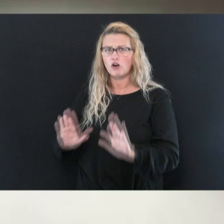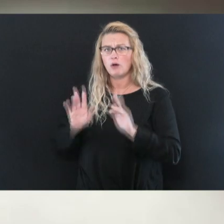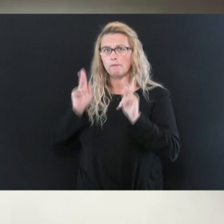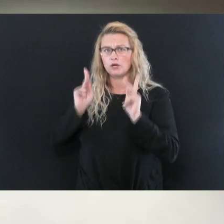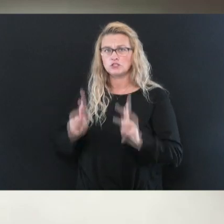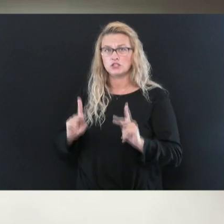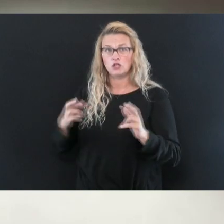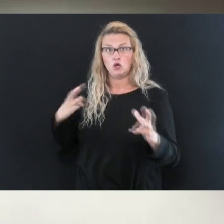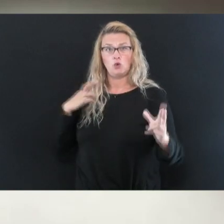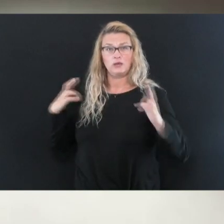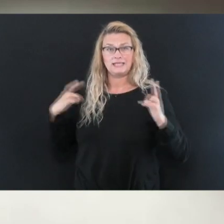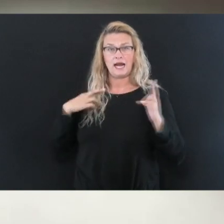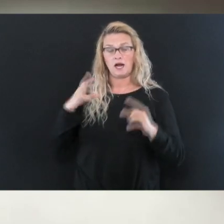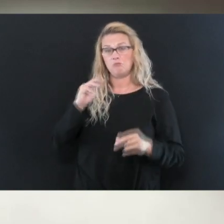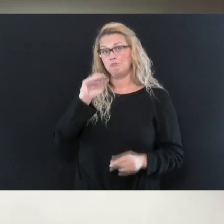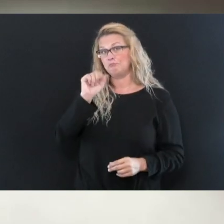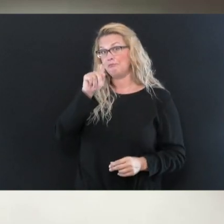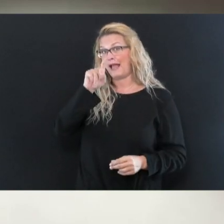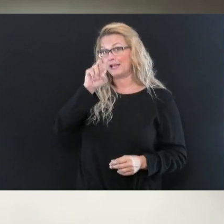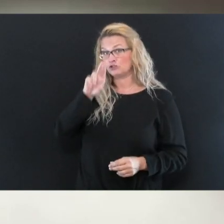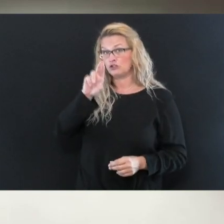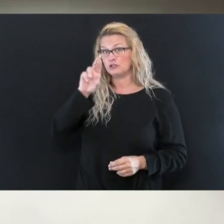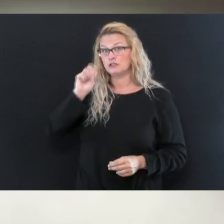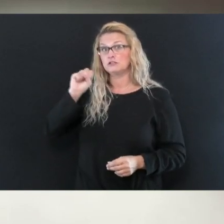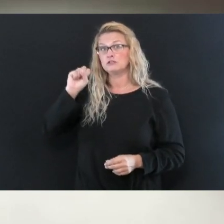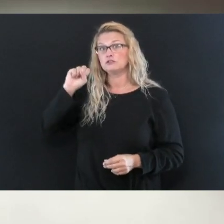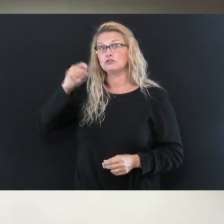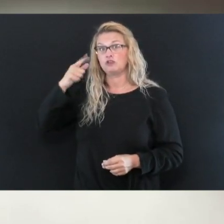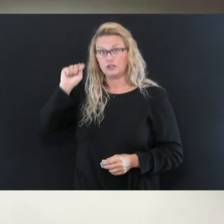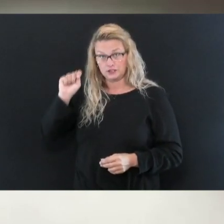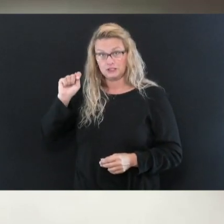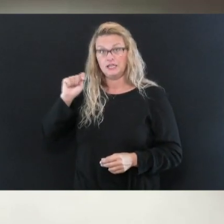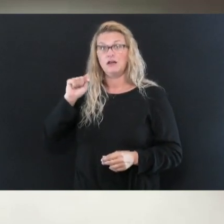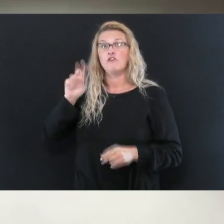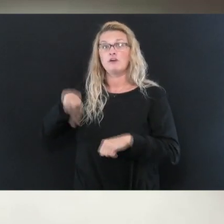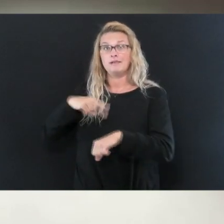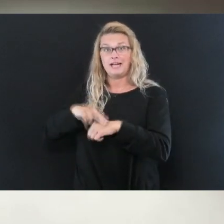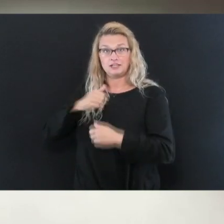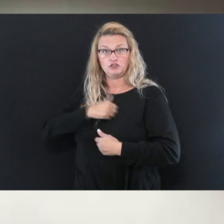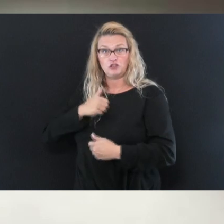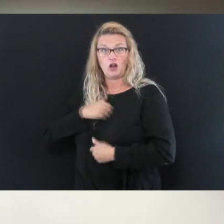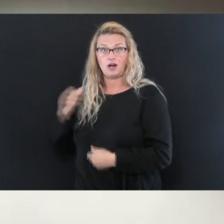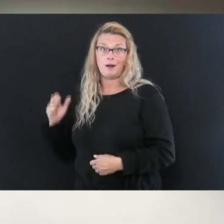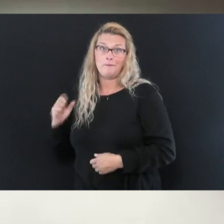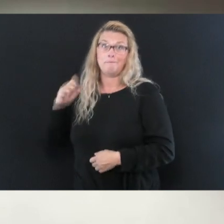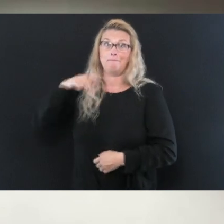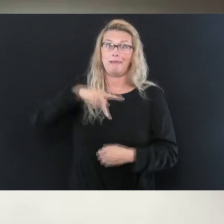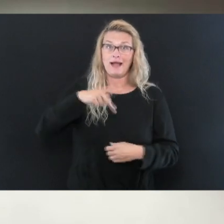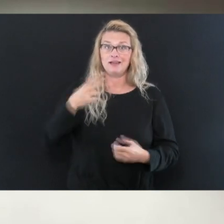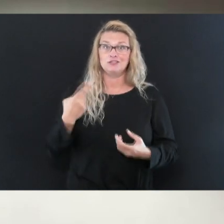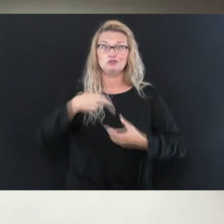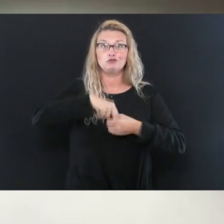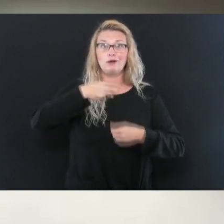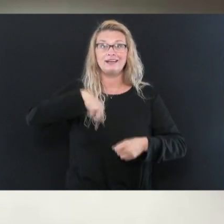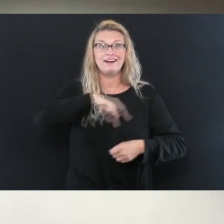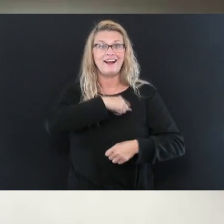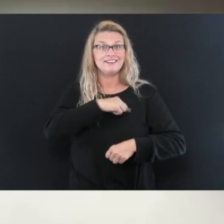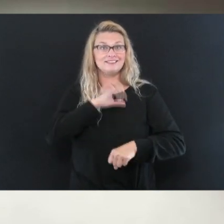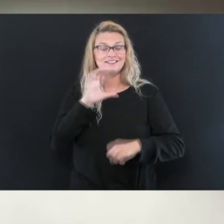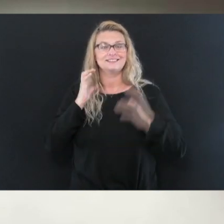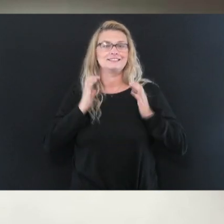retired master sergeant from the National Guard who came back to work with us as a civilian